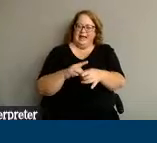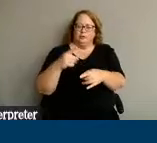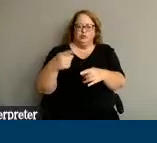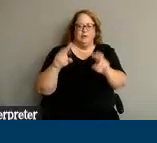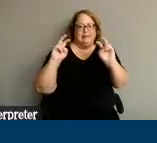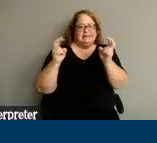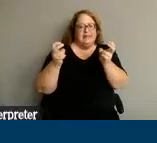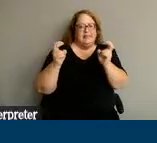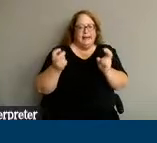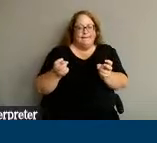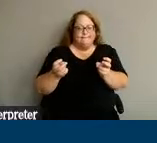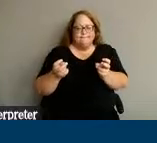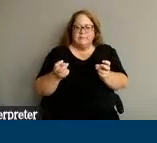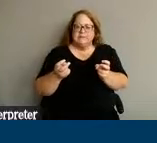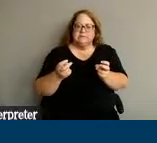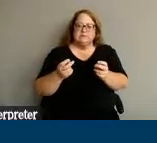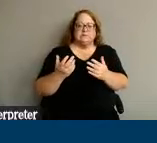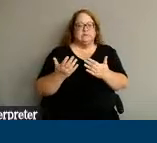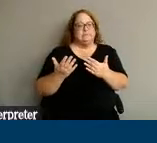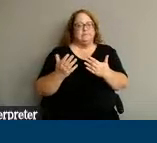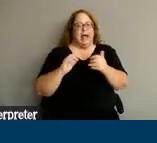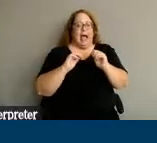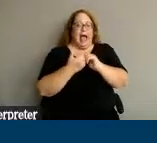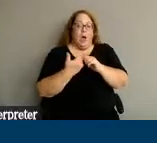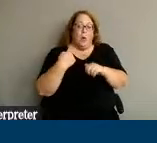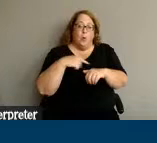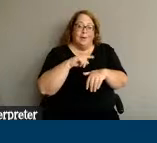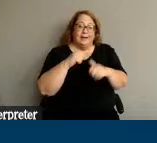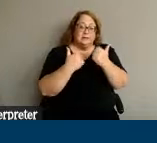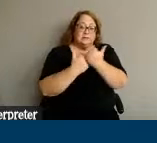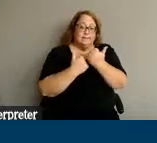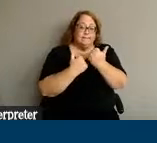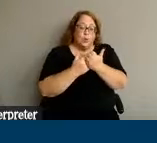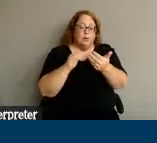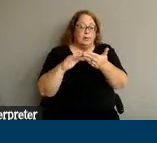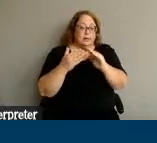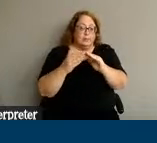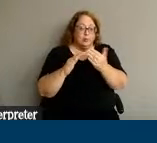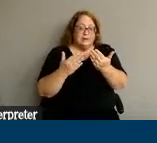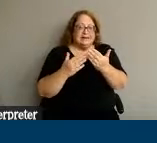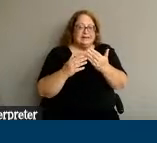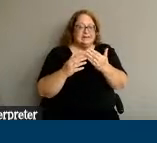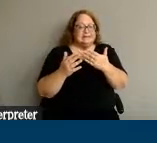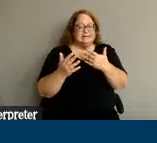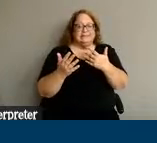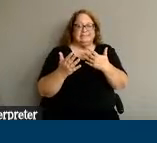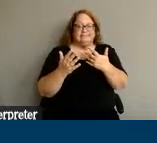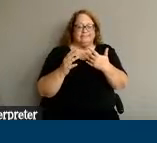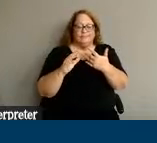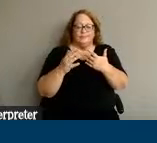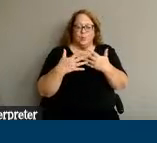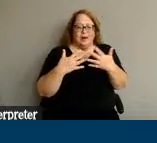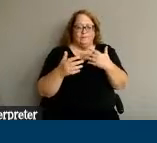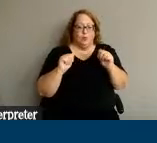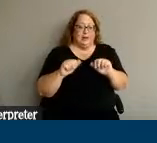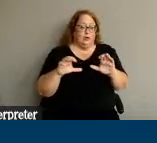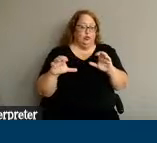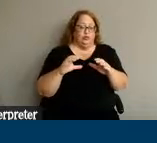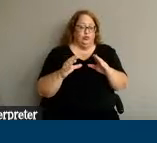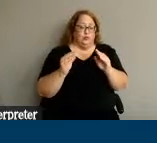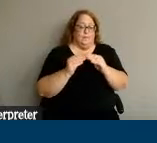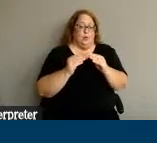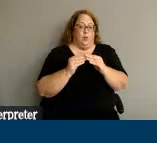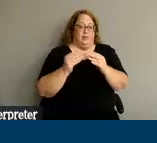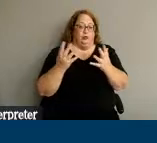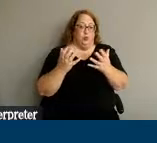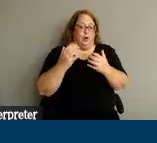same themes, any implications, how we can support our communities, anything further that you would want us to know